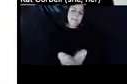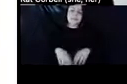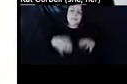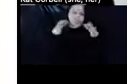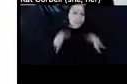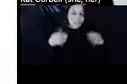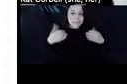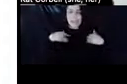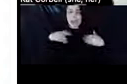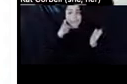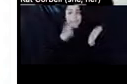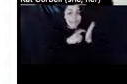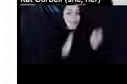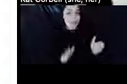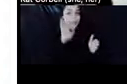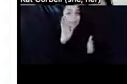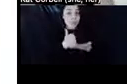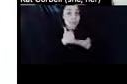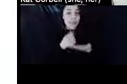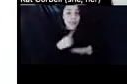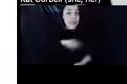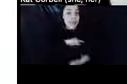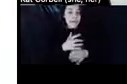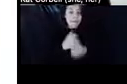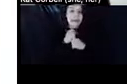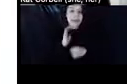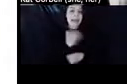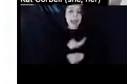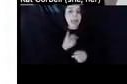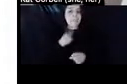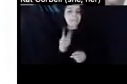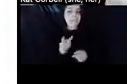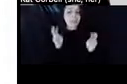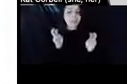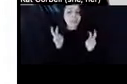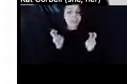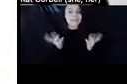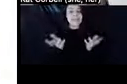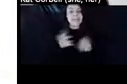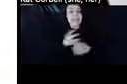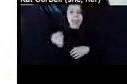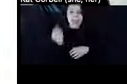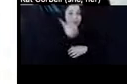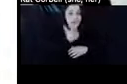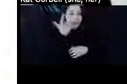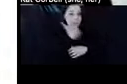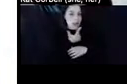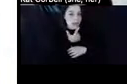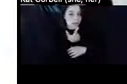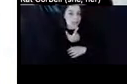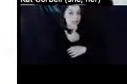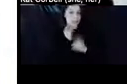helps us, um, get our voice louder and like logic injected into our housing providers.